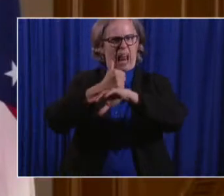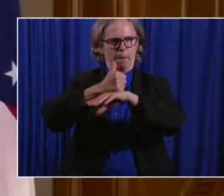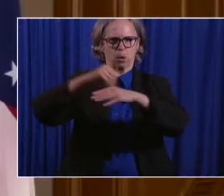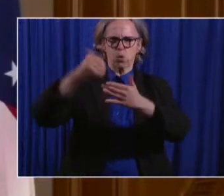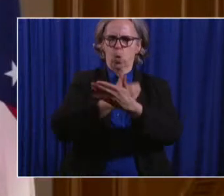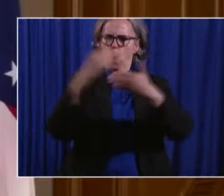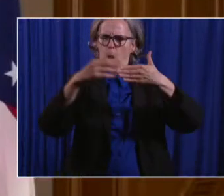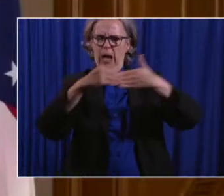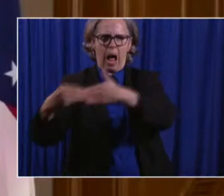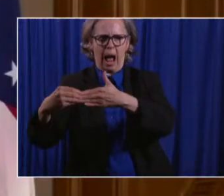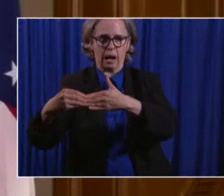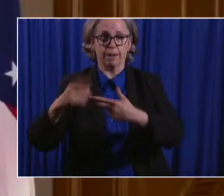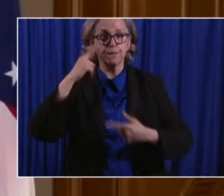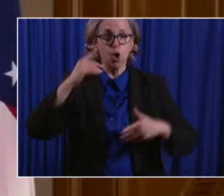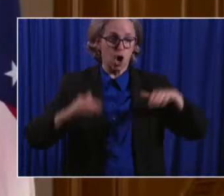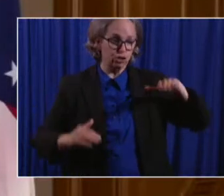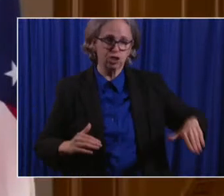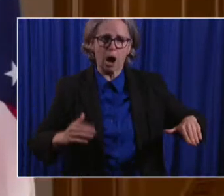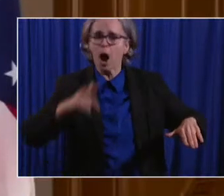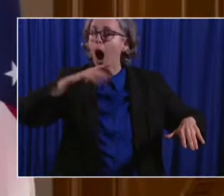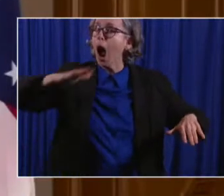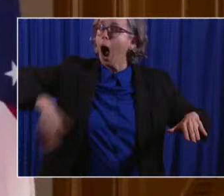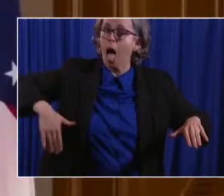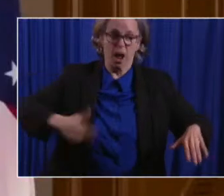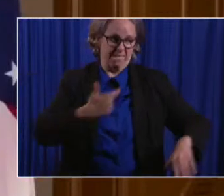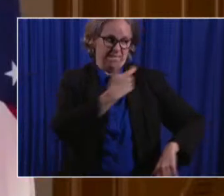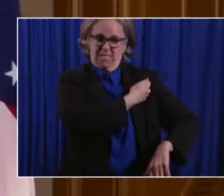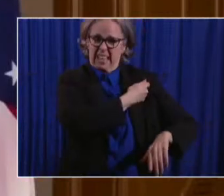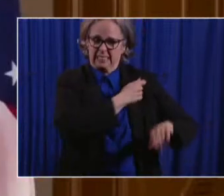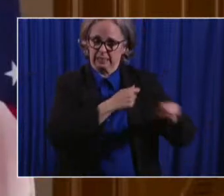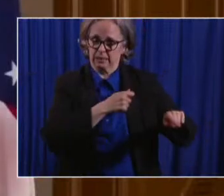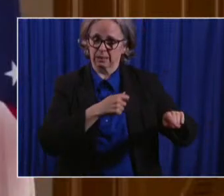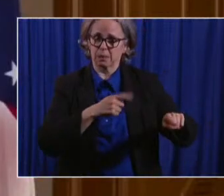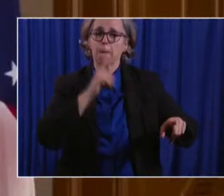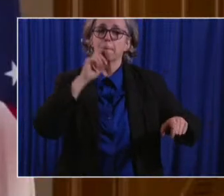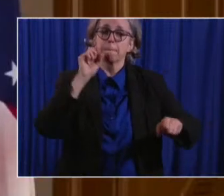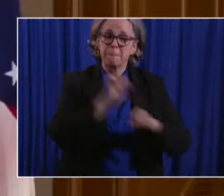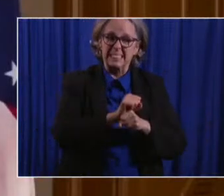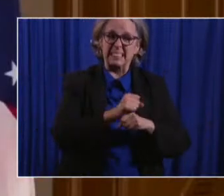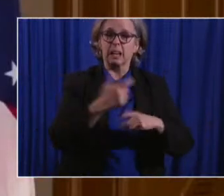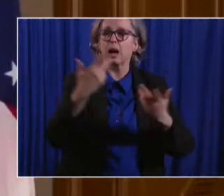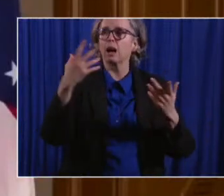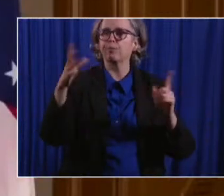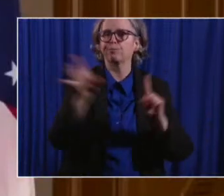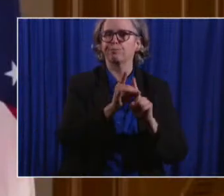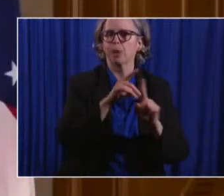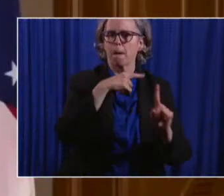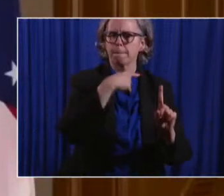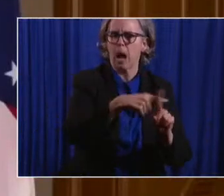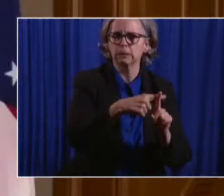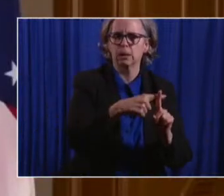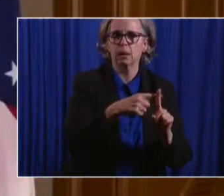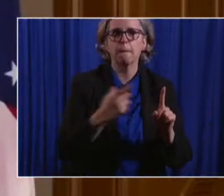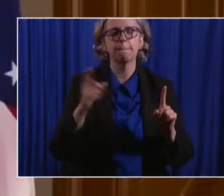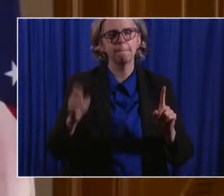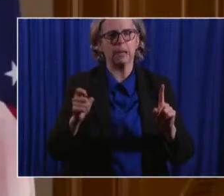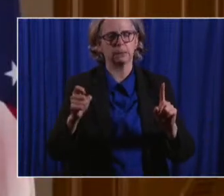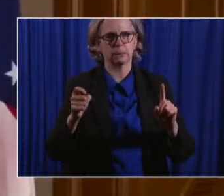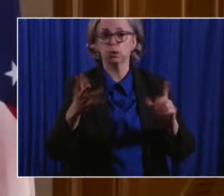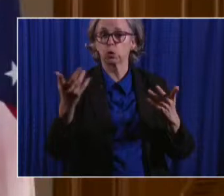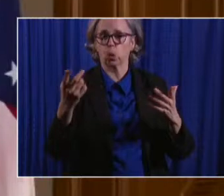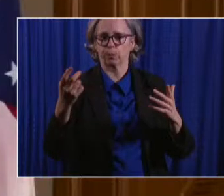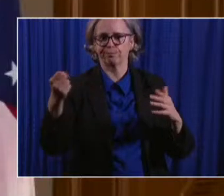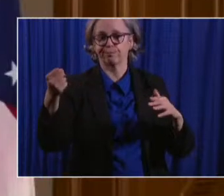should isolate if they test positive for COVID. So in other words, we will continue moving forward